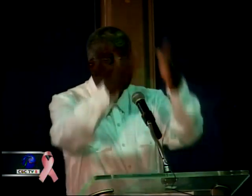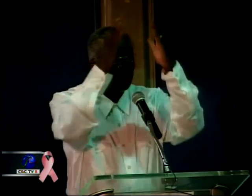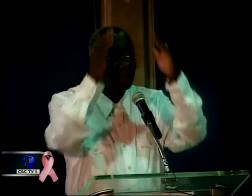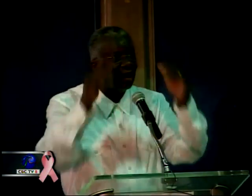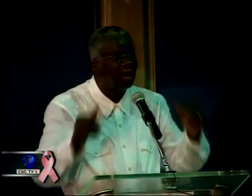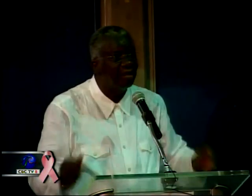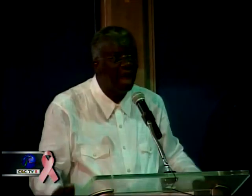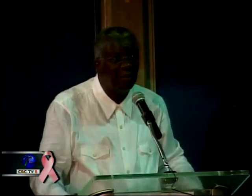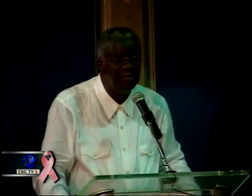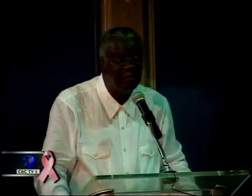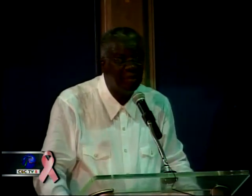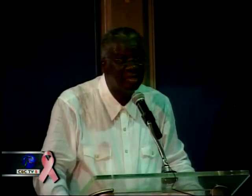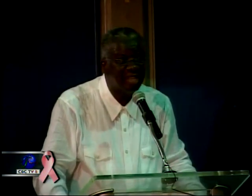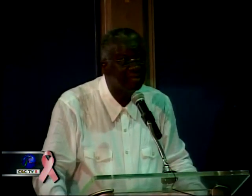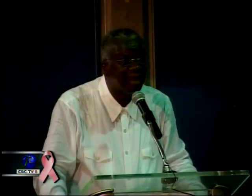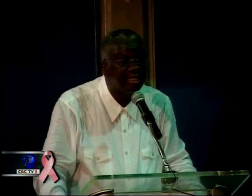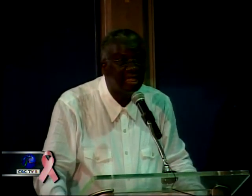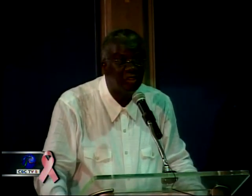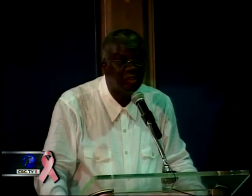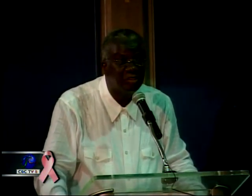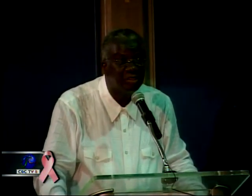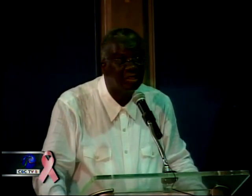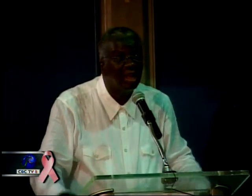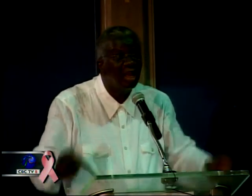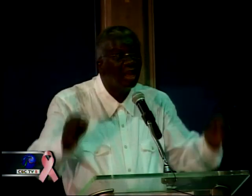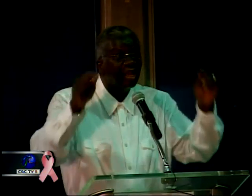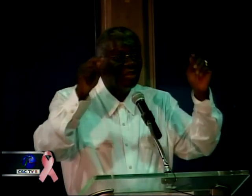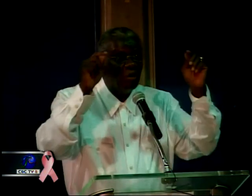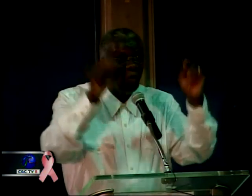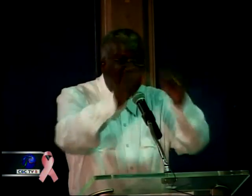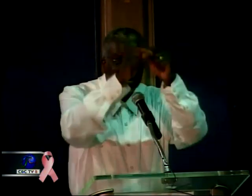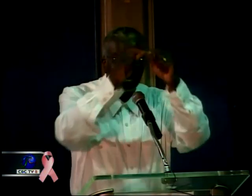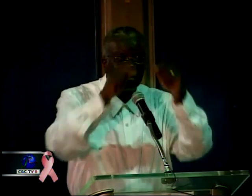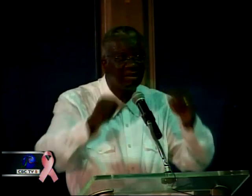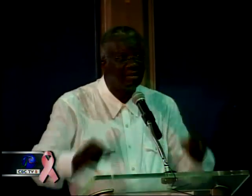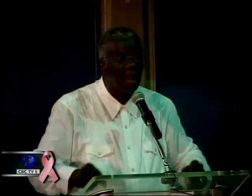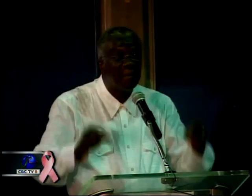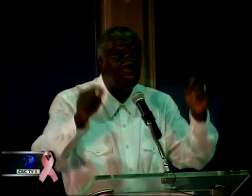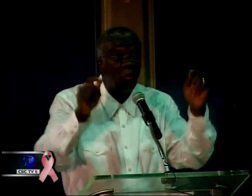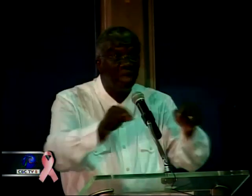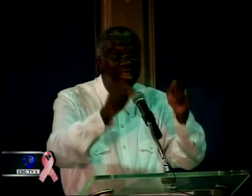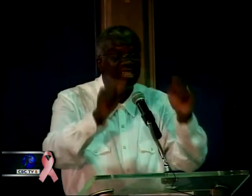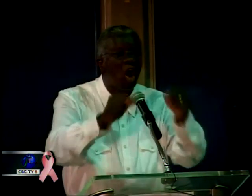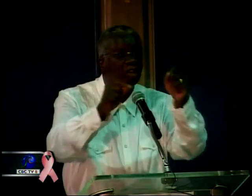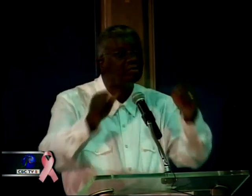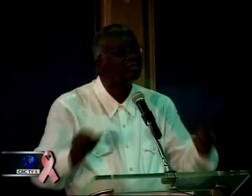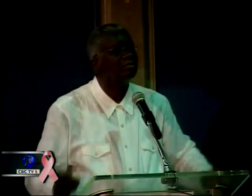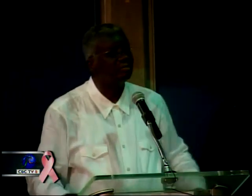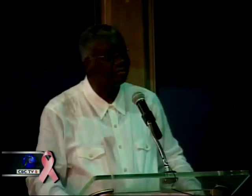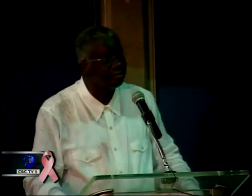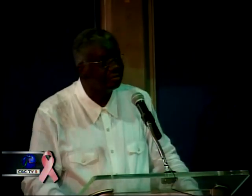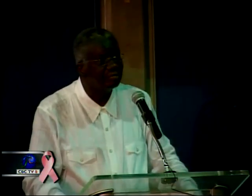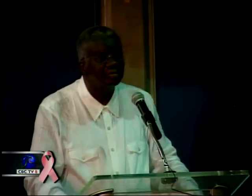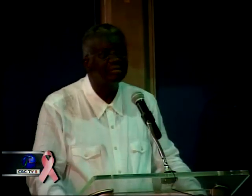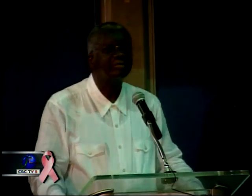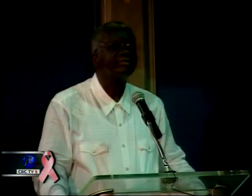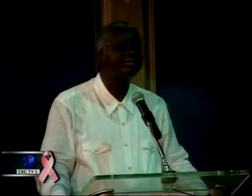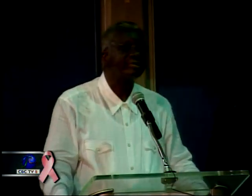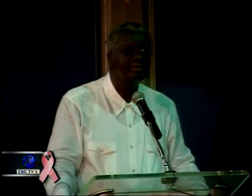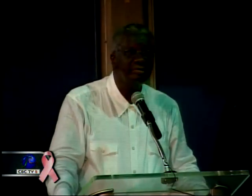things that would meet people's expectations, the will is there, but the wallet is not.